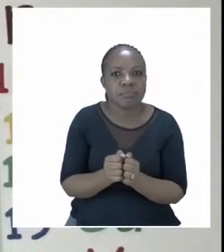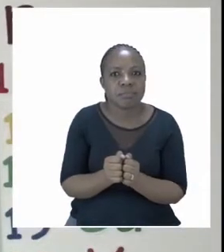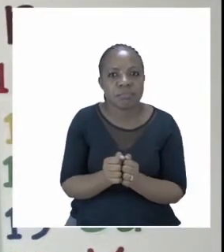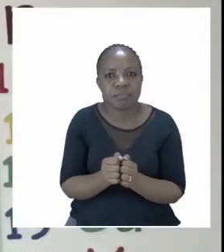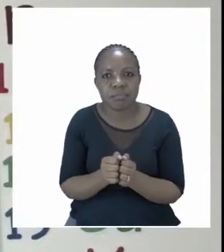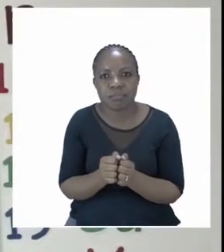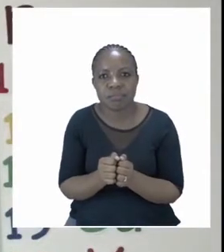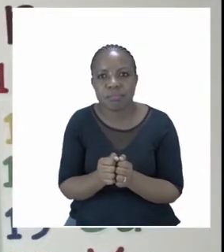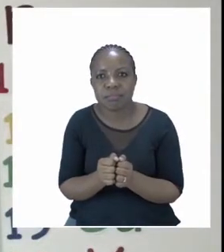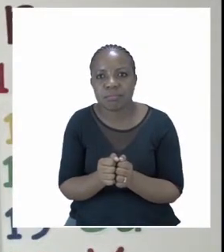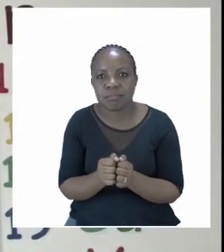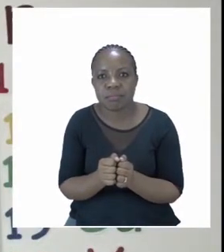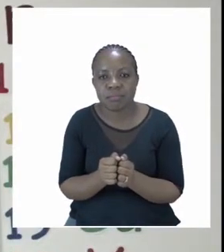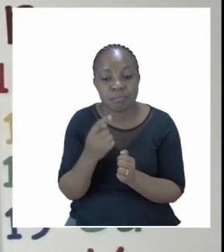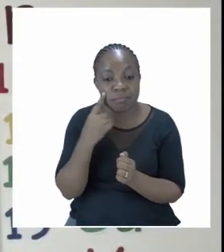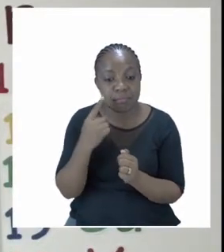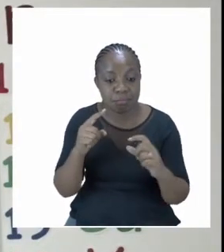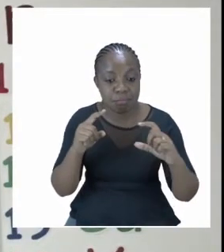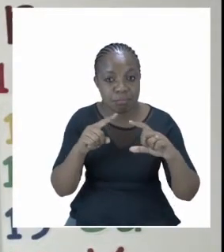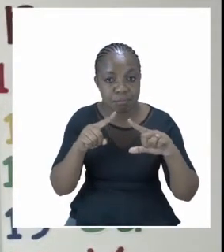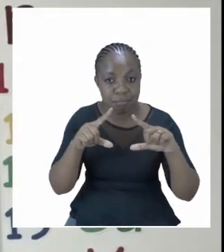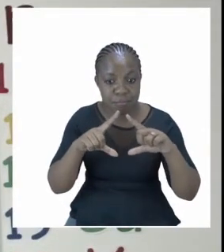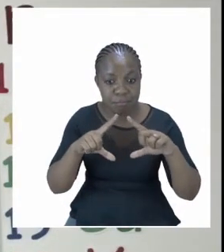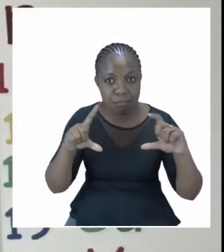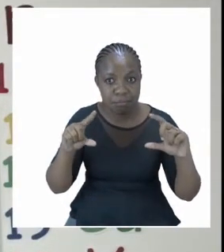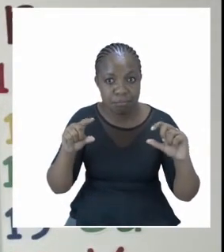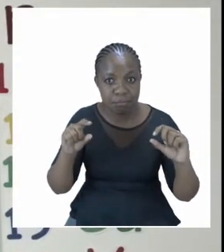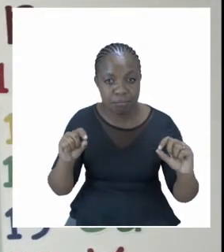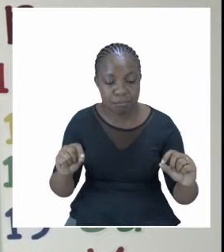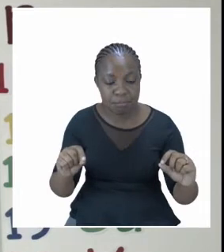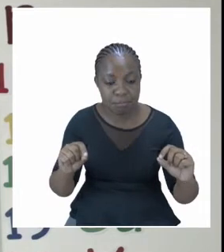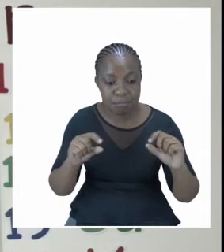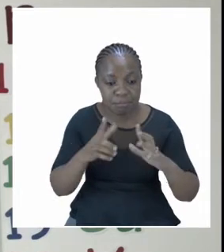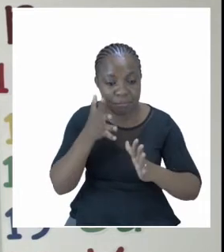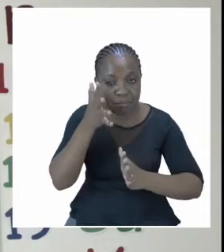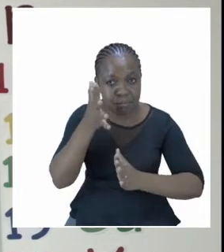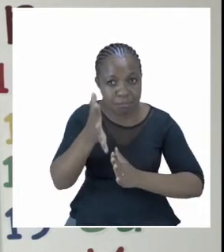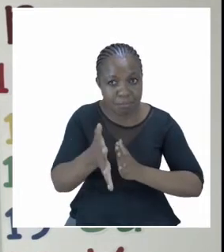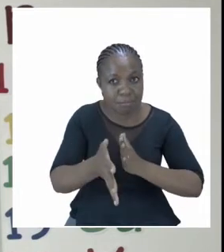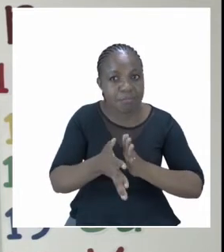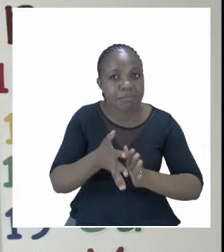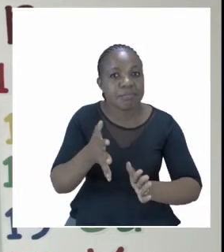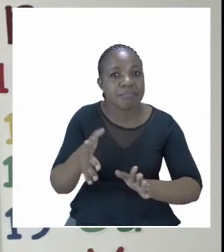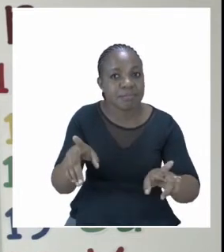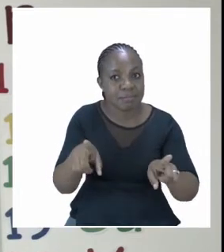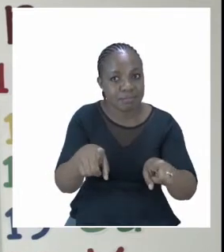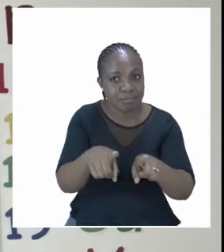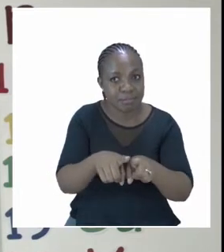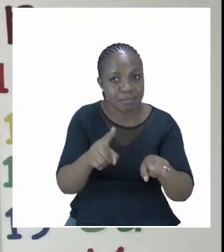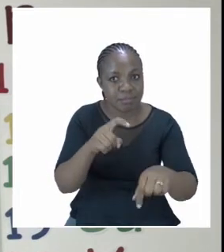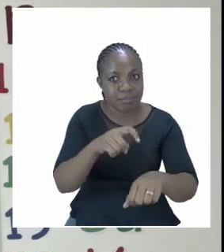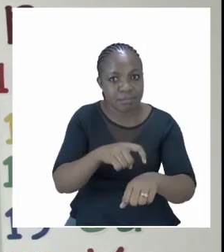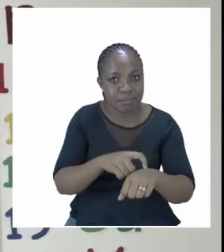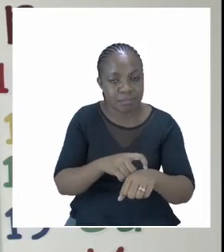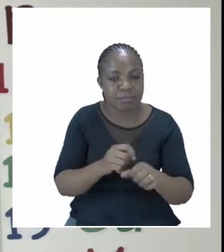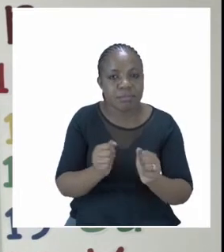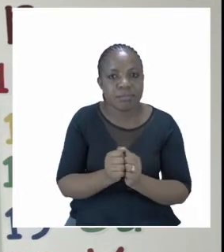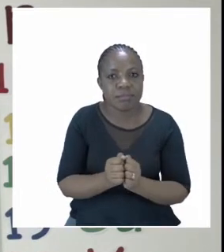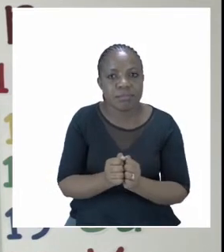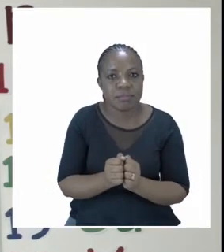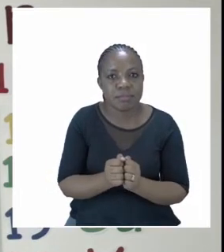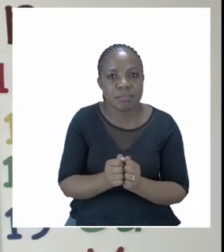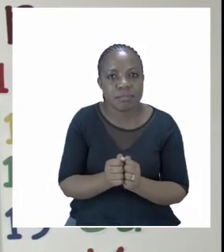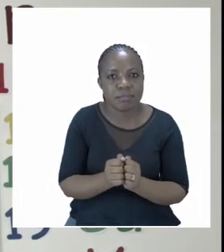Now, may you repeat after me when I say the name. The first one we